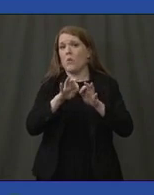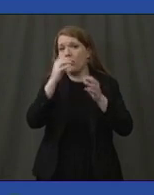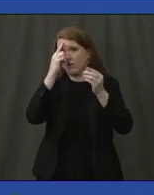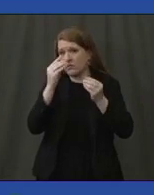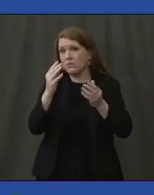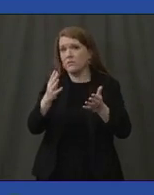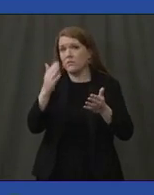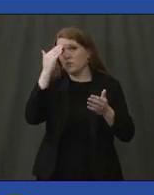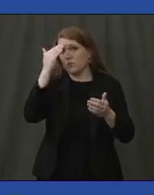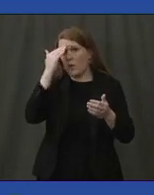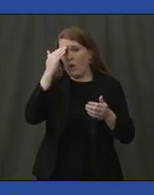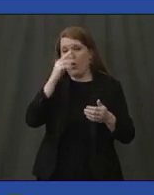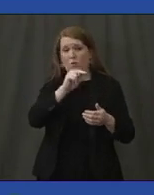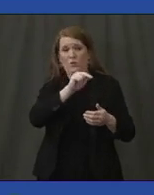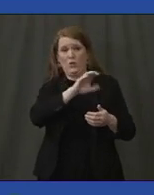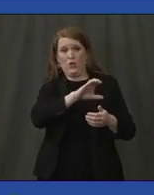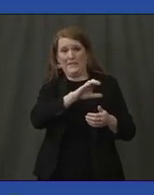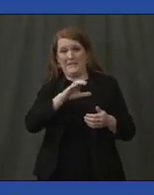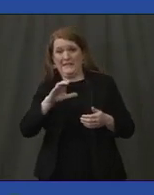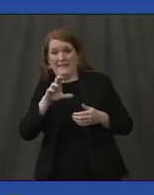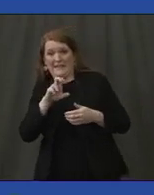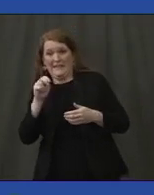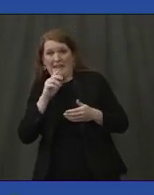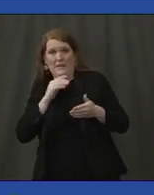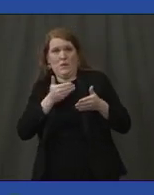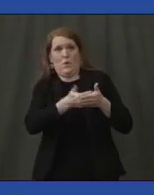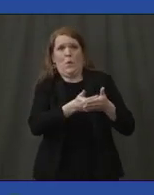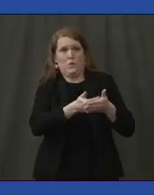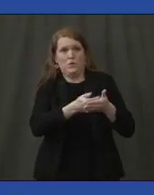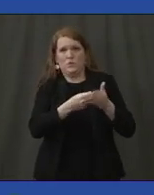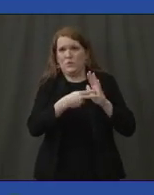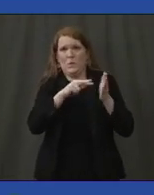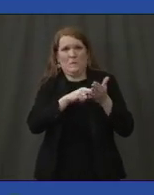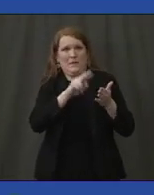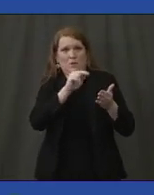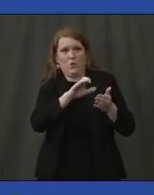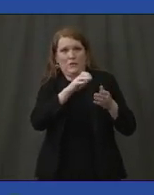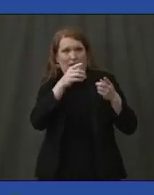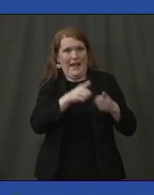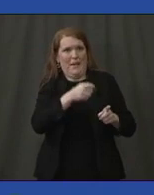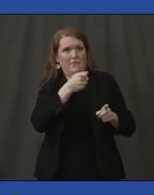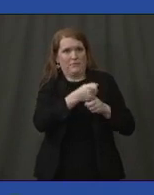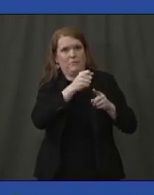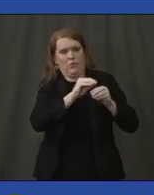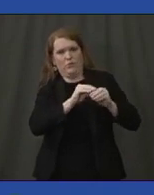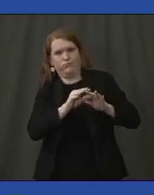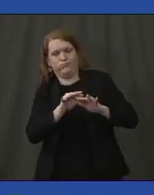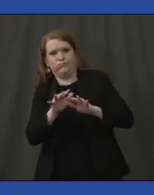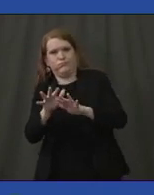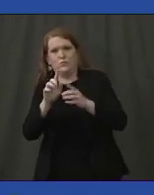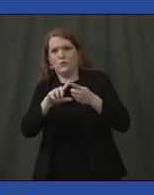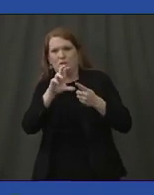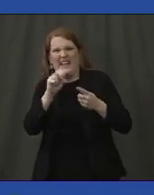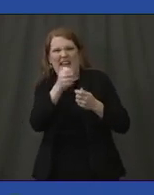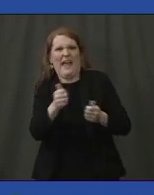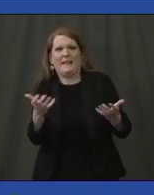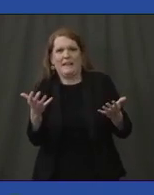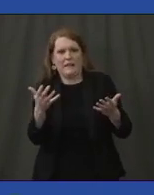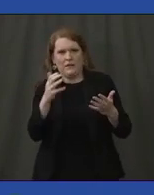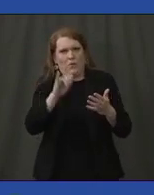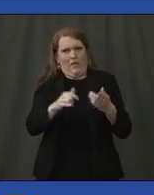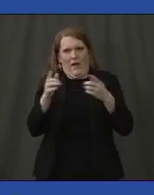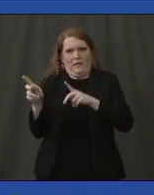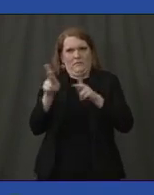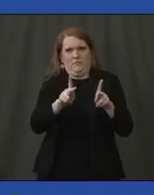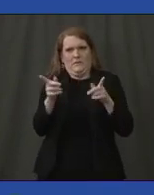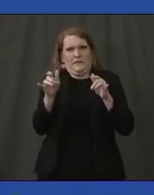sneezes, Connecticut catches cold. And that's what happened in terms of the spread of the virus from New Rochelle. We talked about